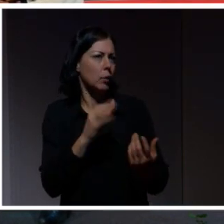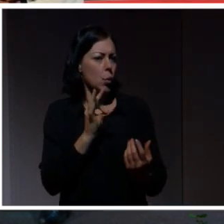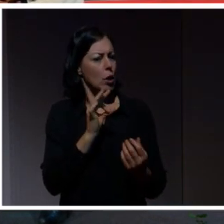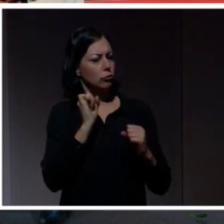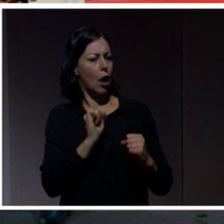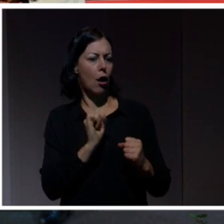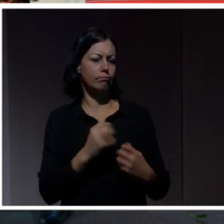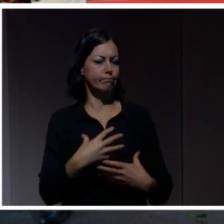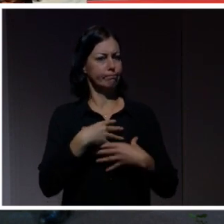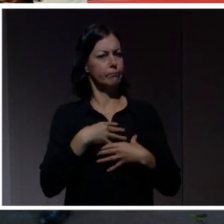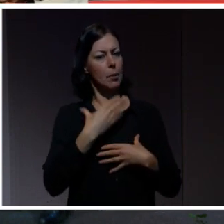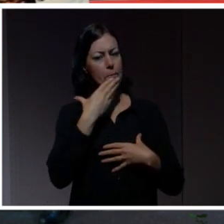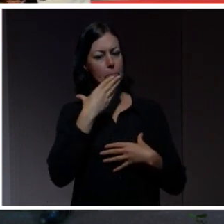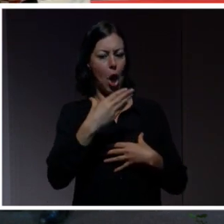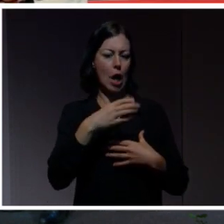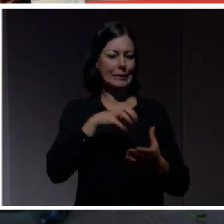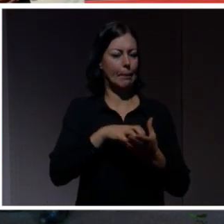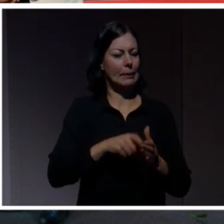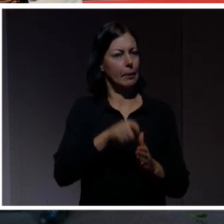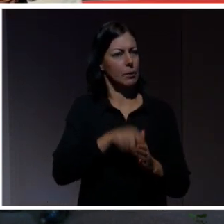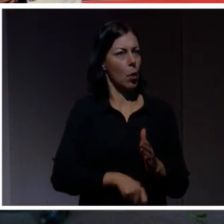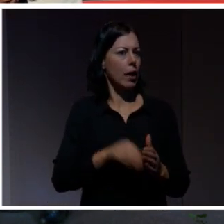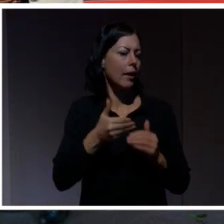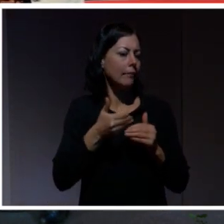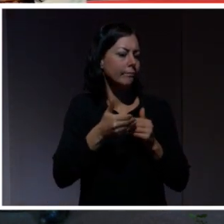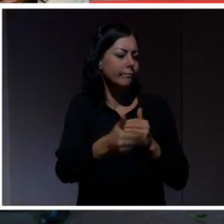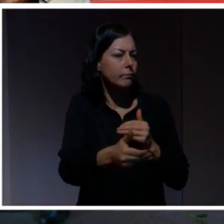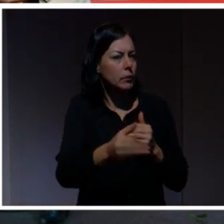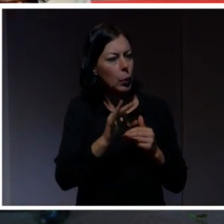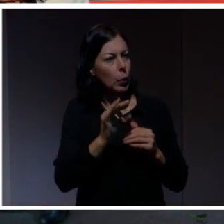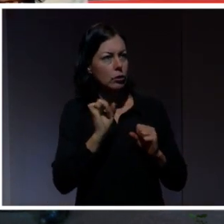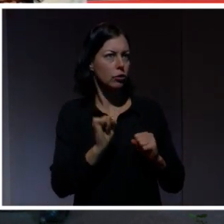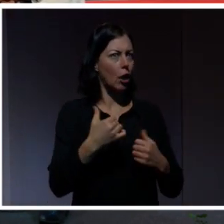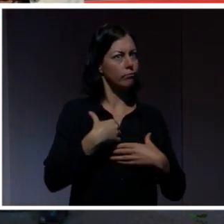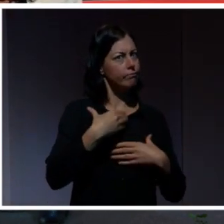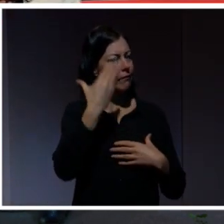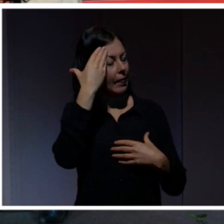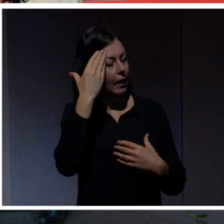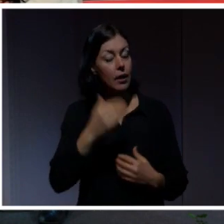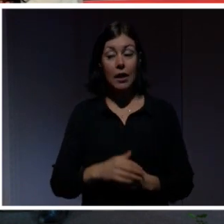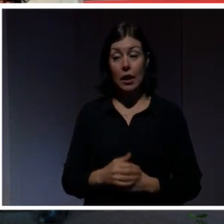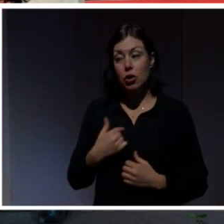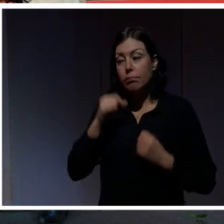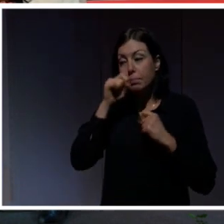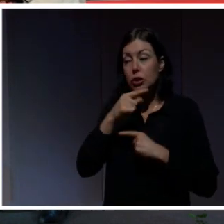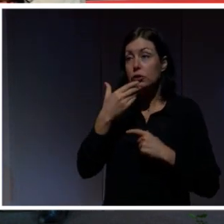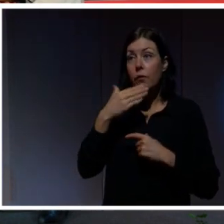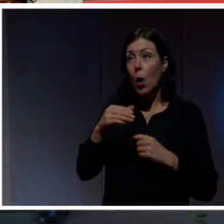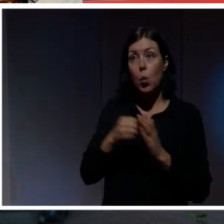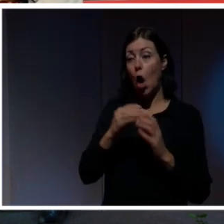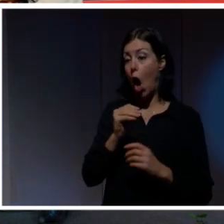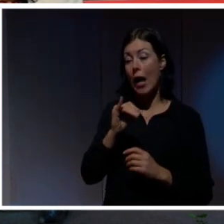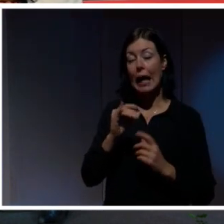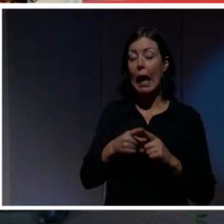this future that will be upon us in the next 5 years? So I cannot answer that simply because AI is constantly changing.